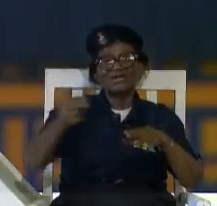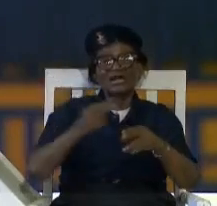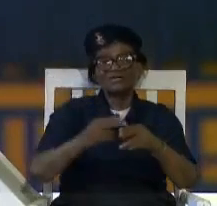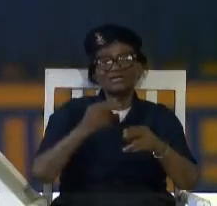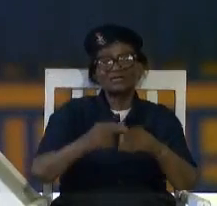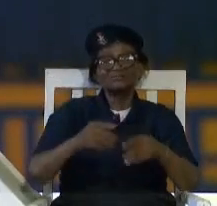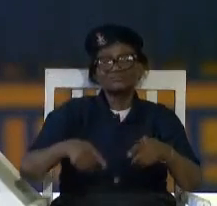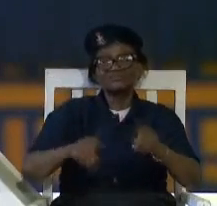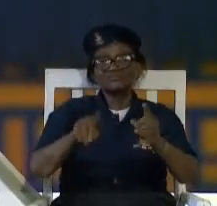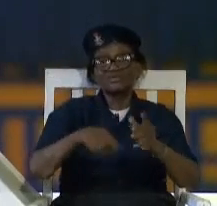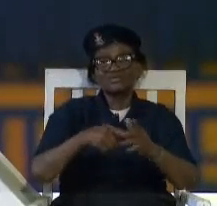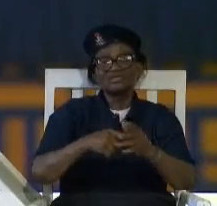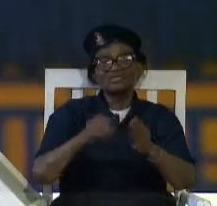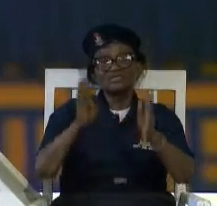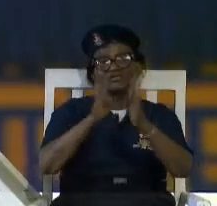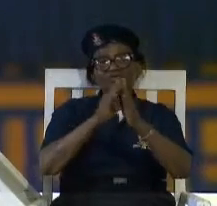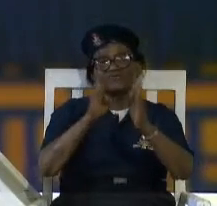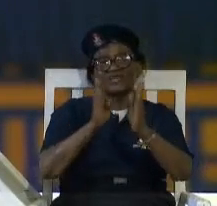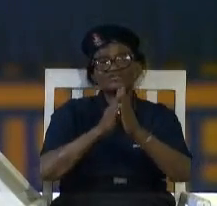during this convention,